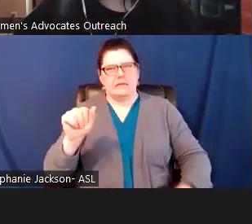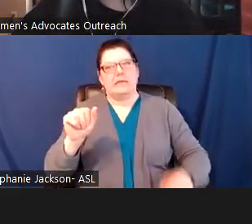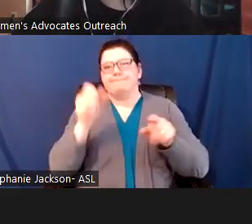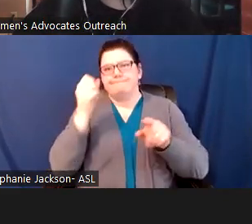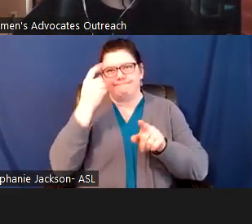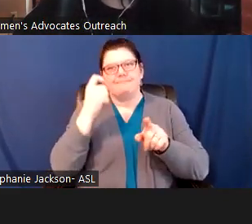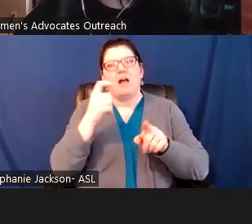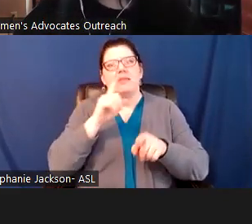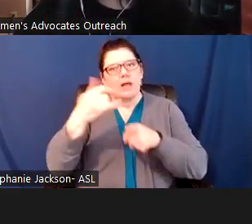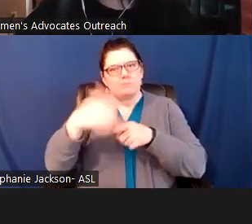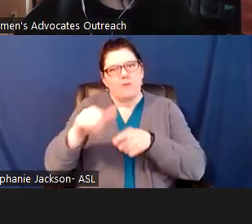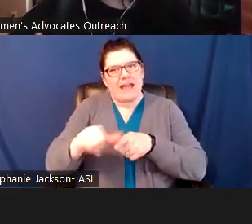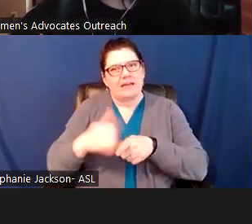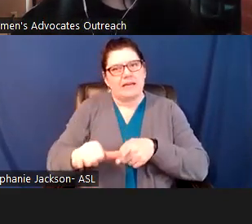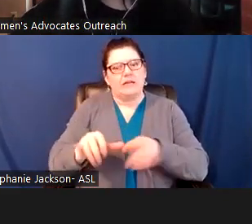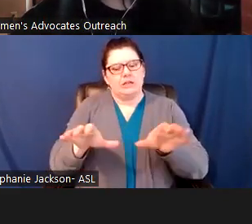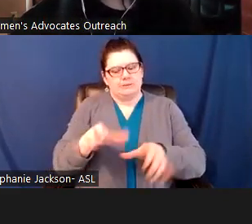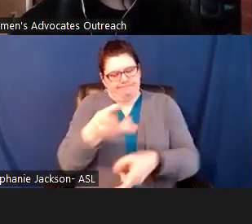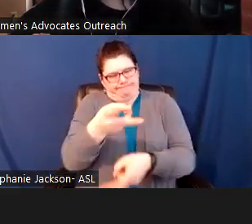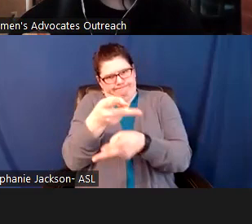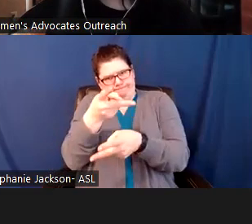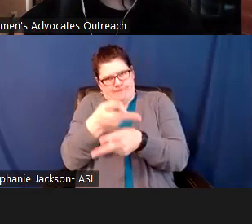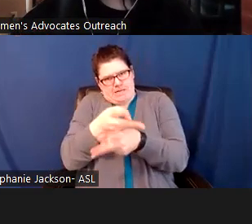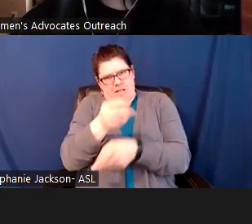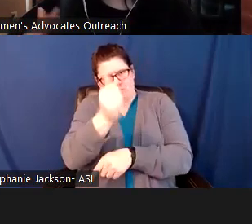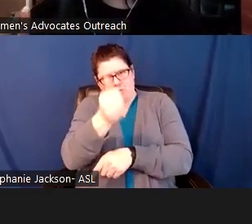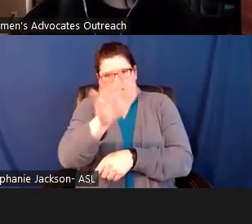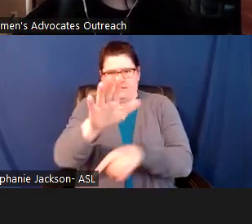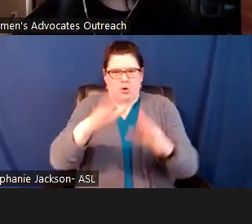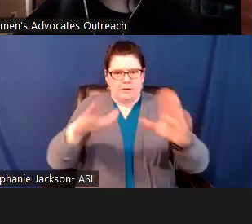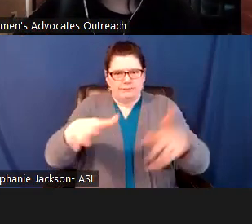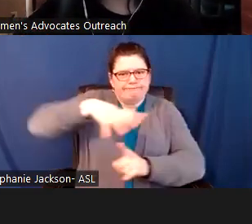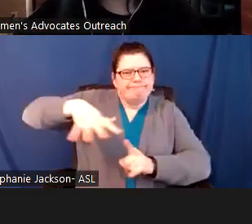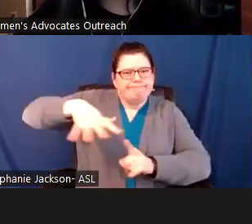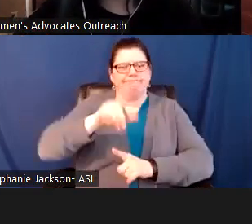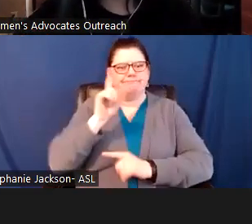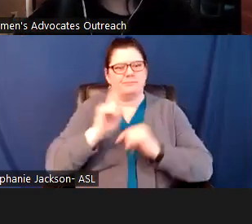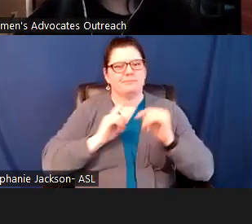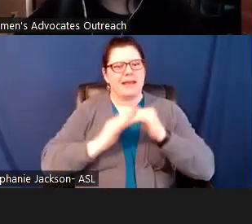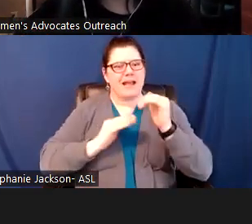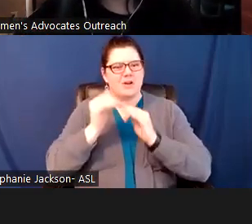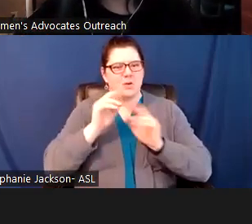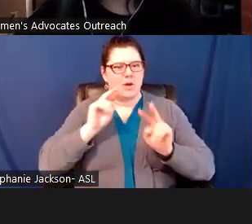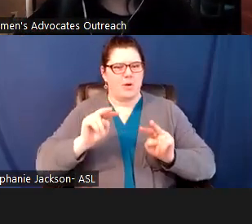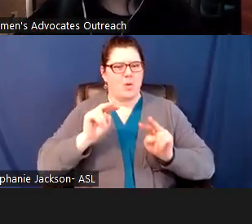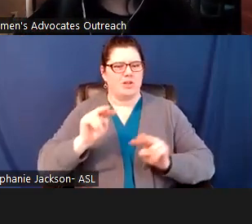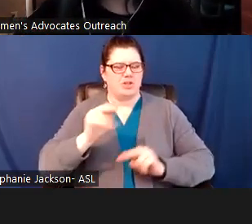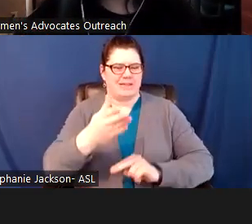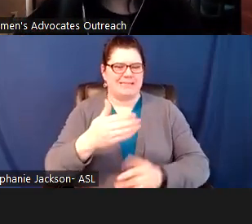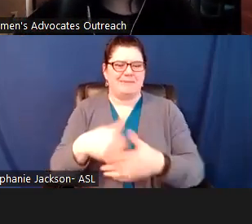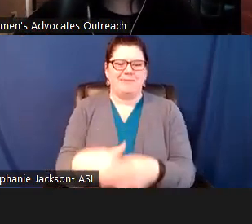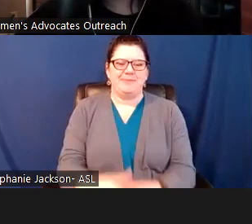is profanity, so do what you must to feel comfortable as we continue to watch this